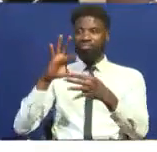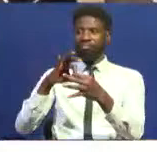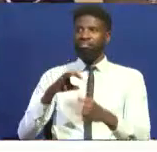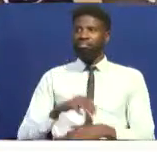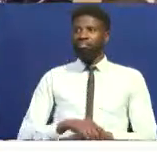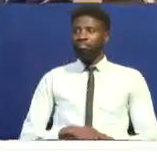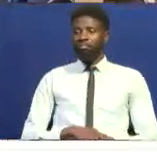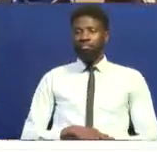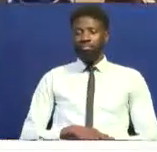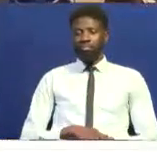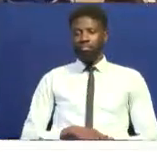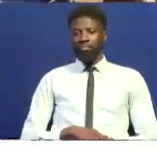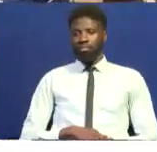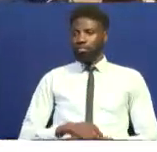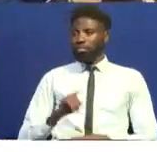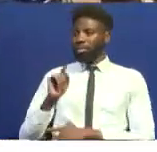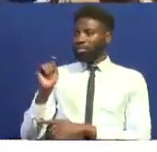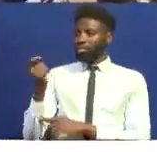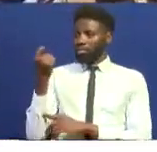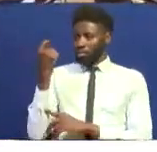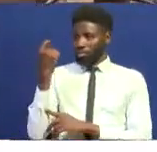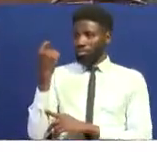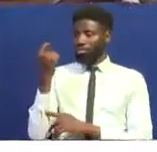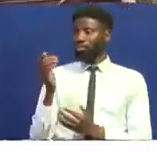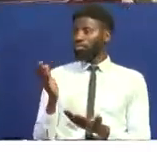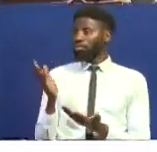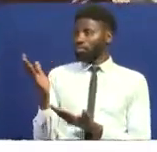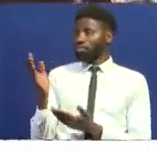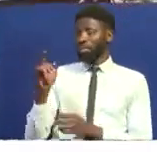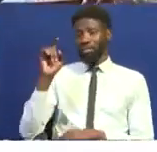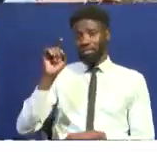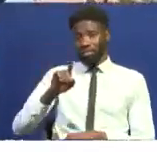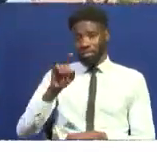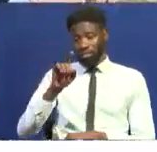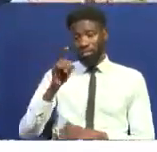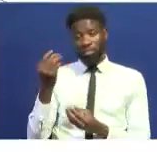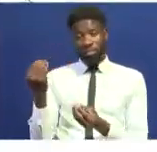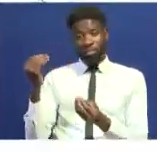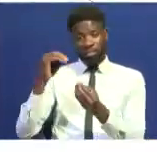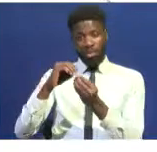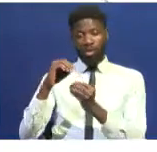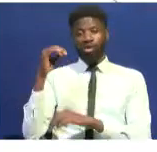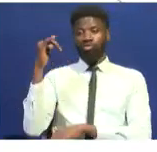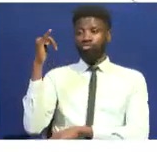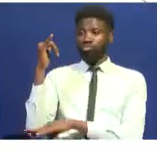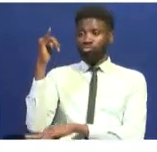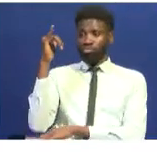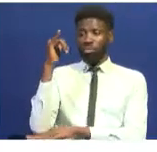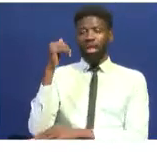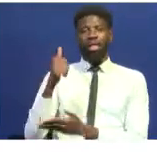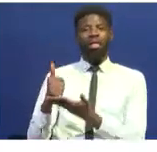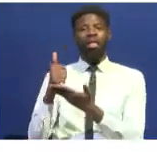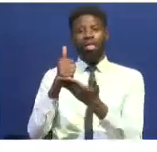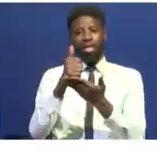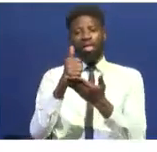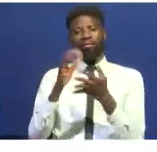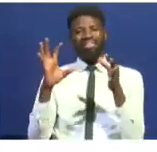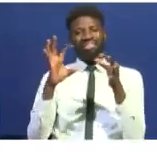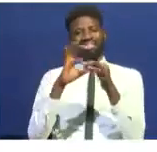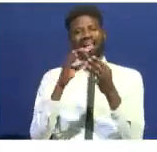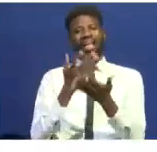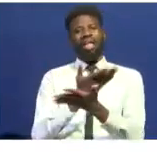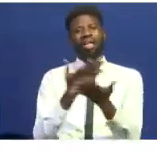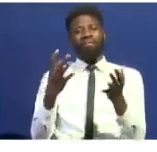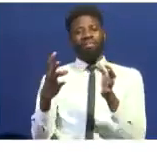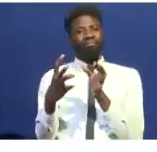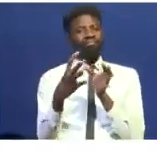Kenya needs 20,000 kilometers of transmission lines to facilitate last-mile connectivity program as well